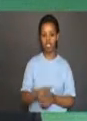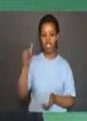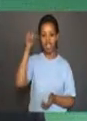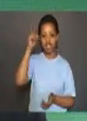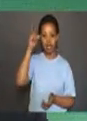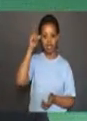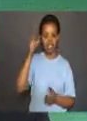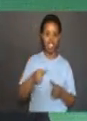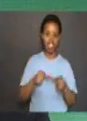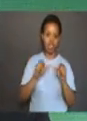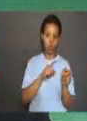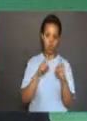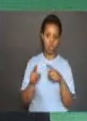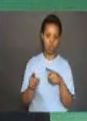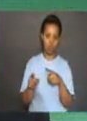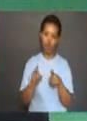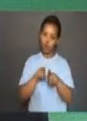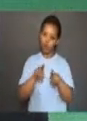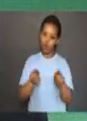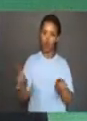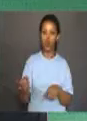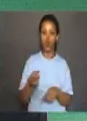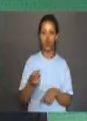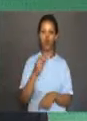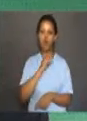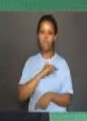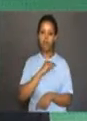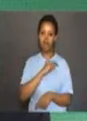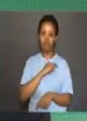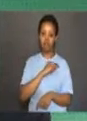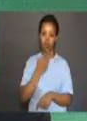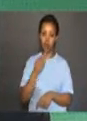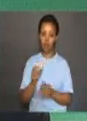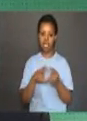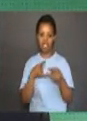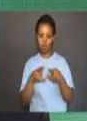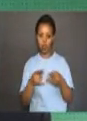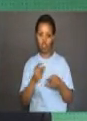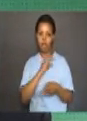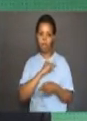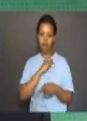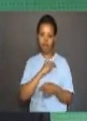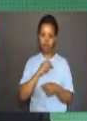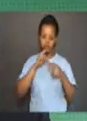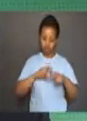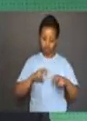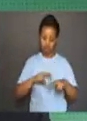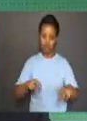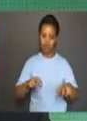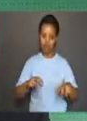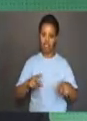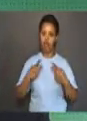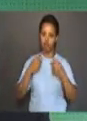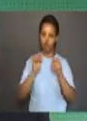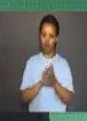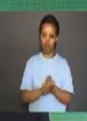Lamarck continued to study different kinds of species over time to find out